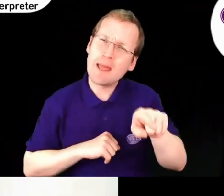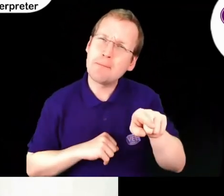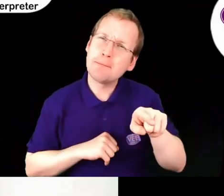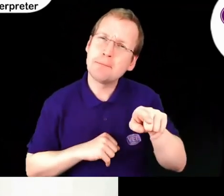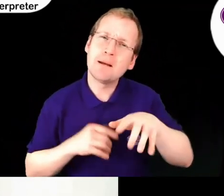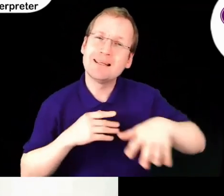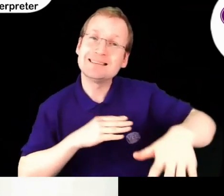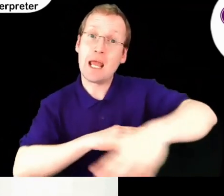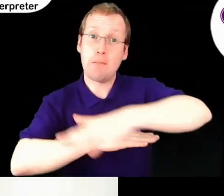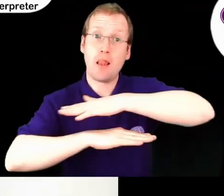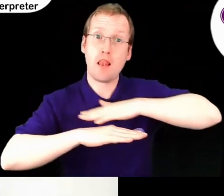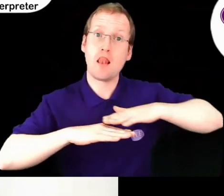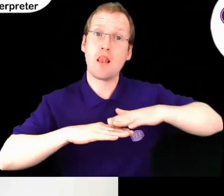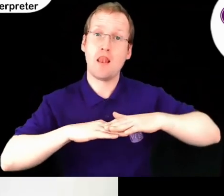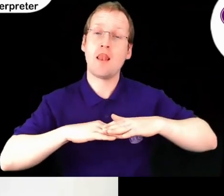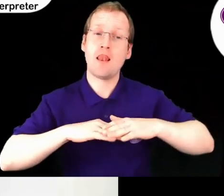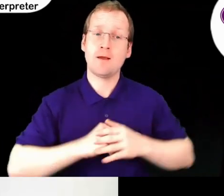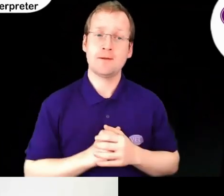table.